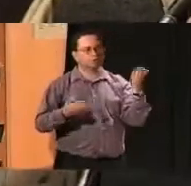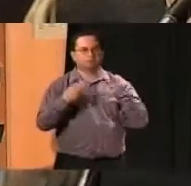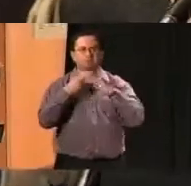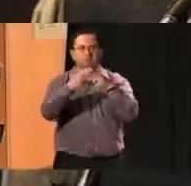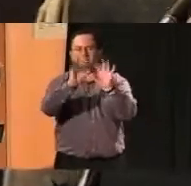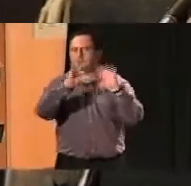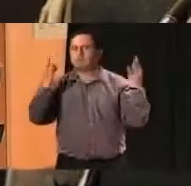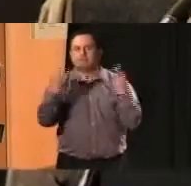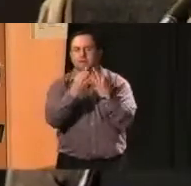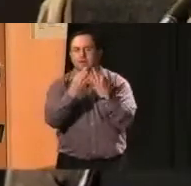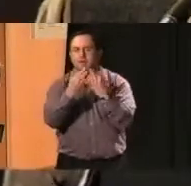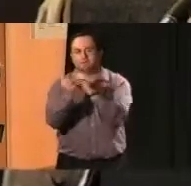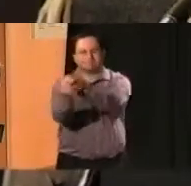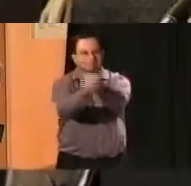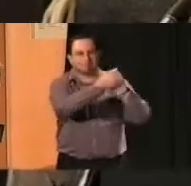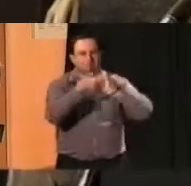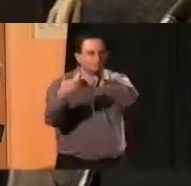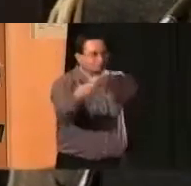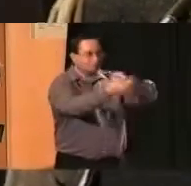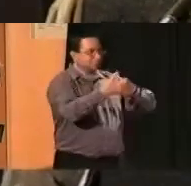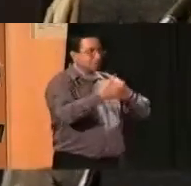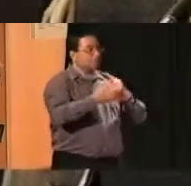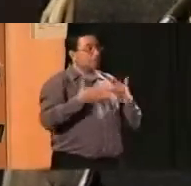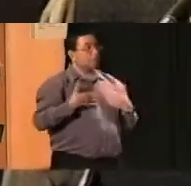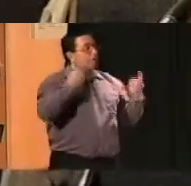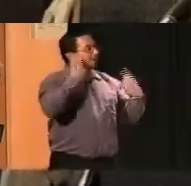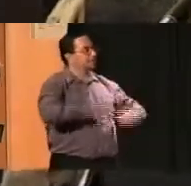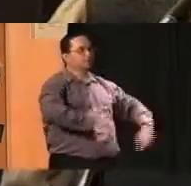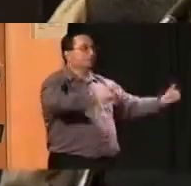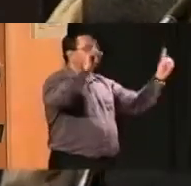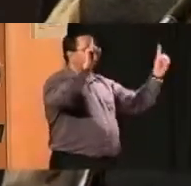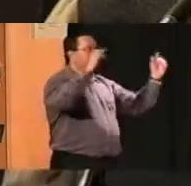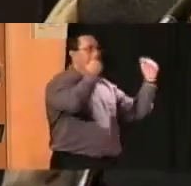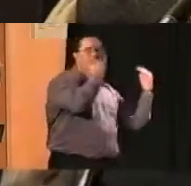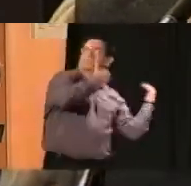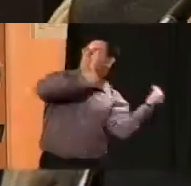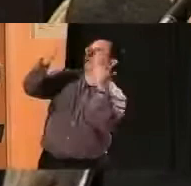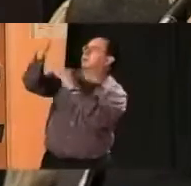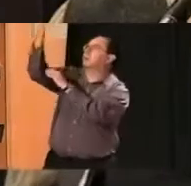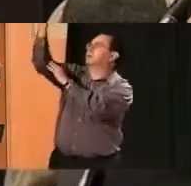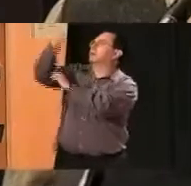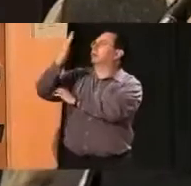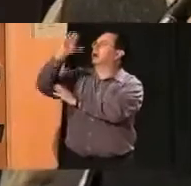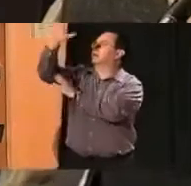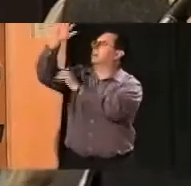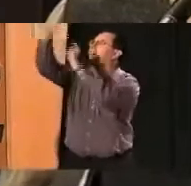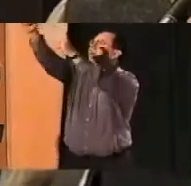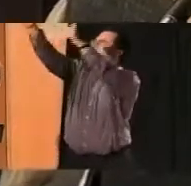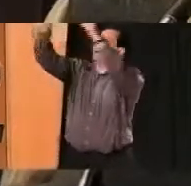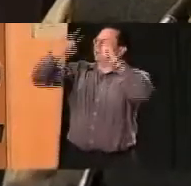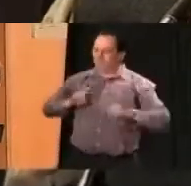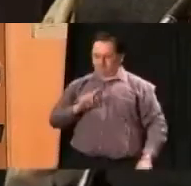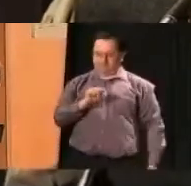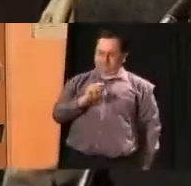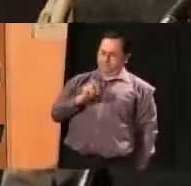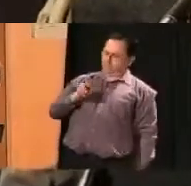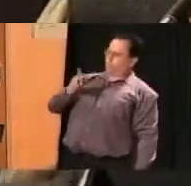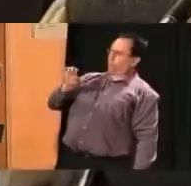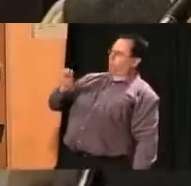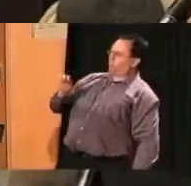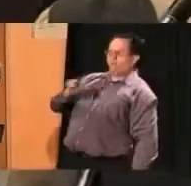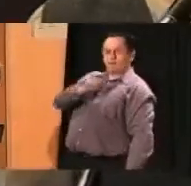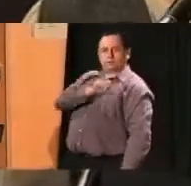family I've met, for my success I thank the good Lord for the gift of